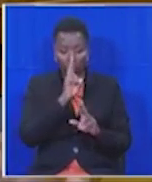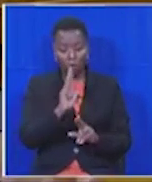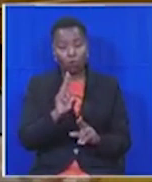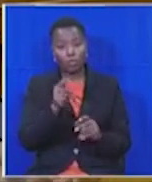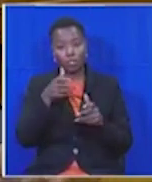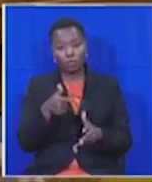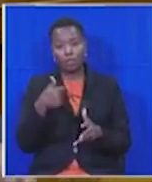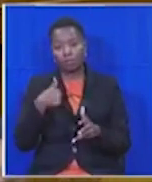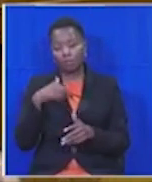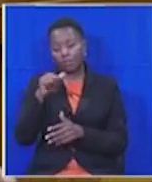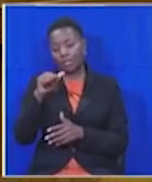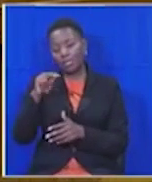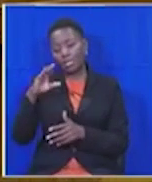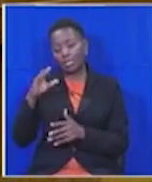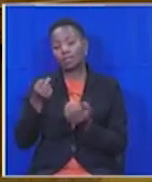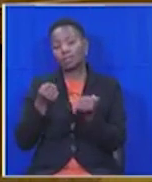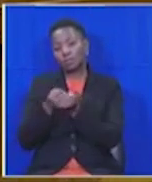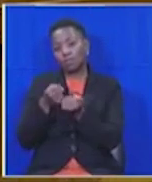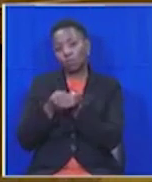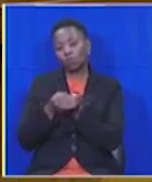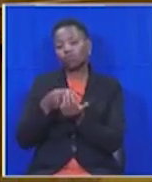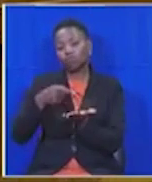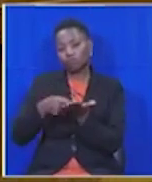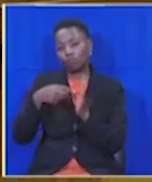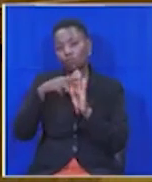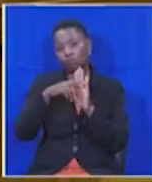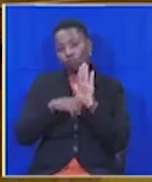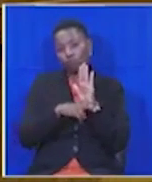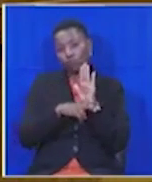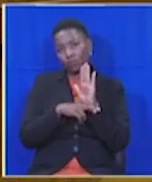the ANC has support the approval of these new